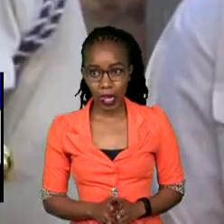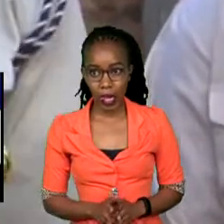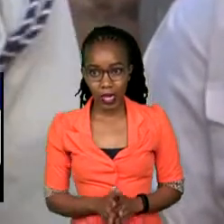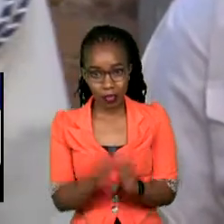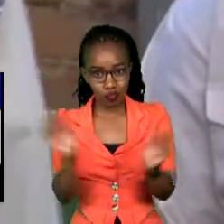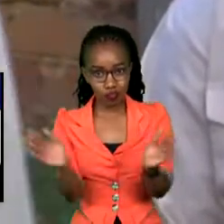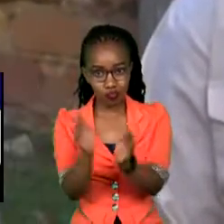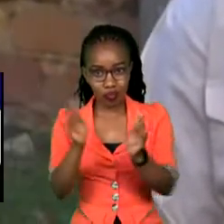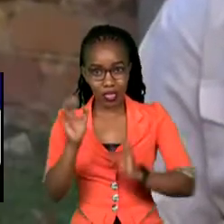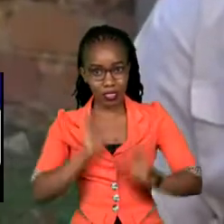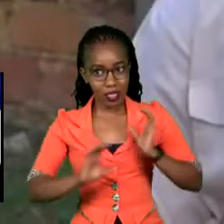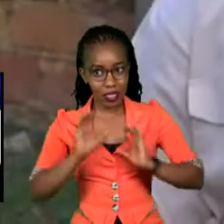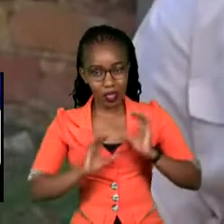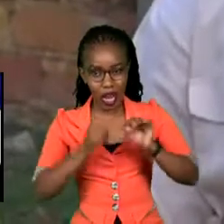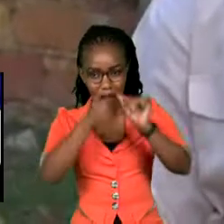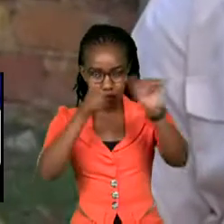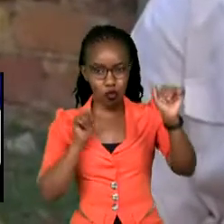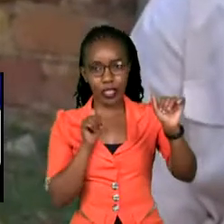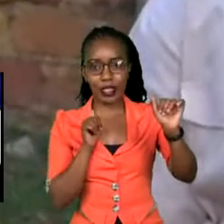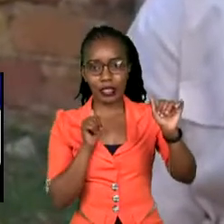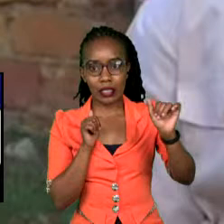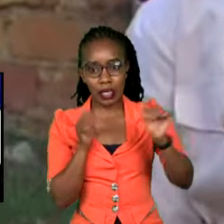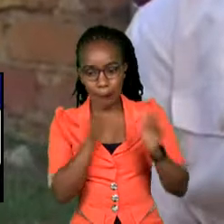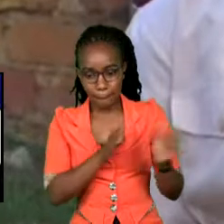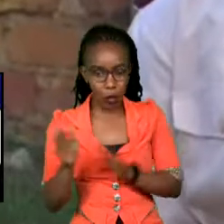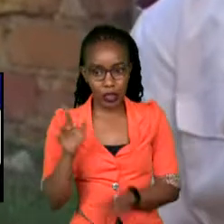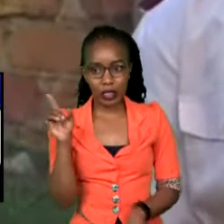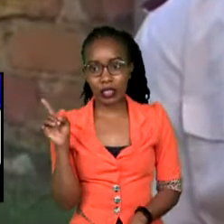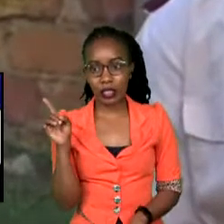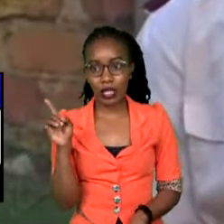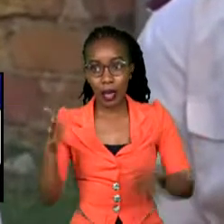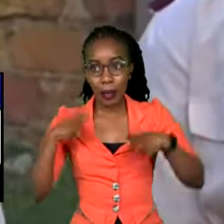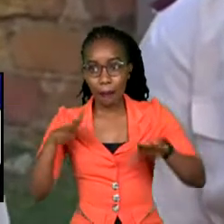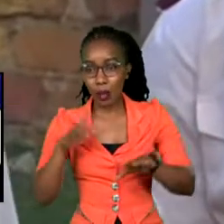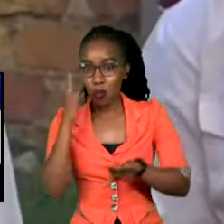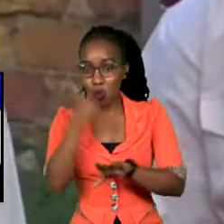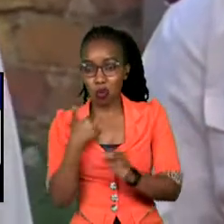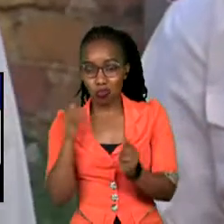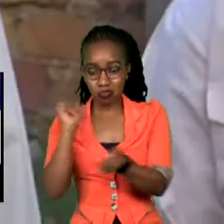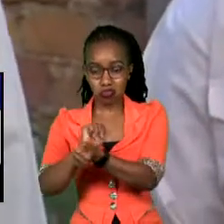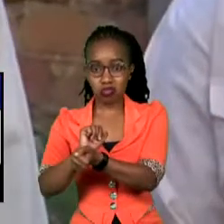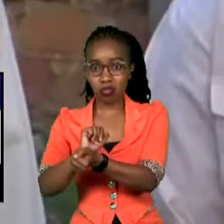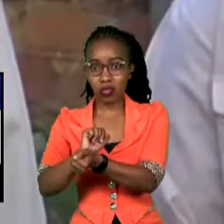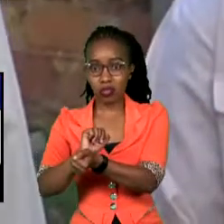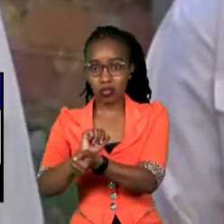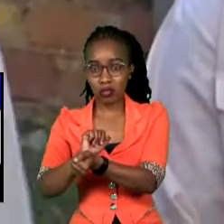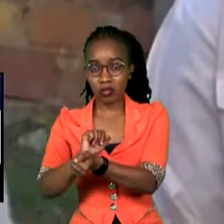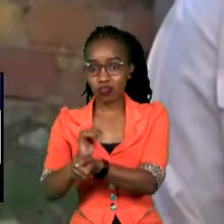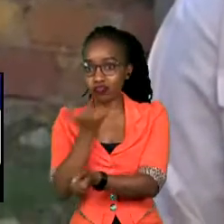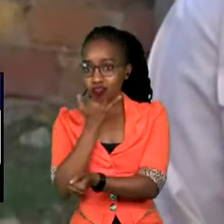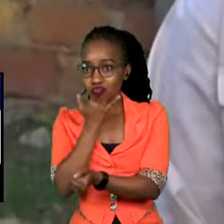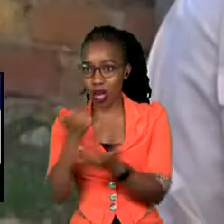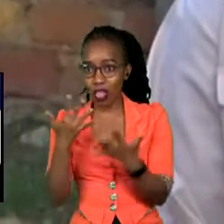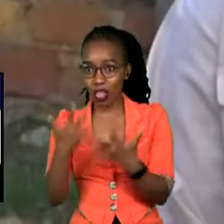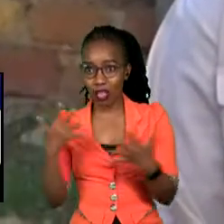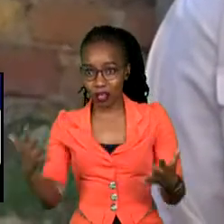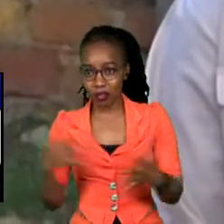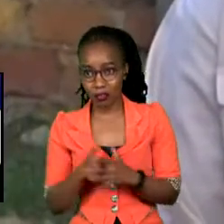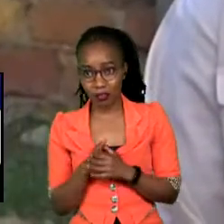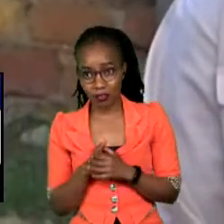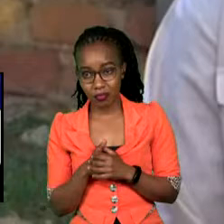avoid being caught up in the process, because those people who will be apprehended doing the wrong thing or consuming